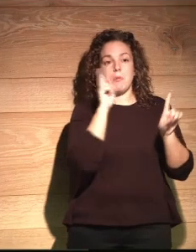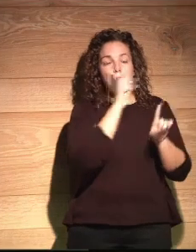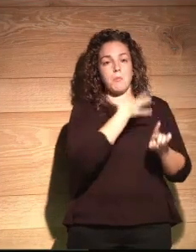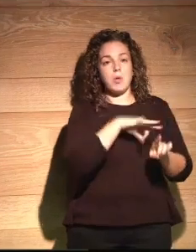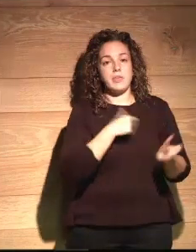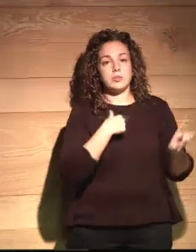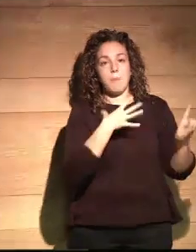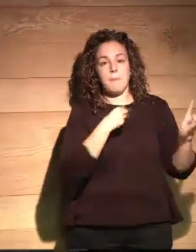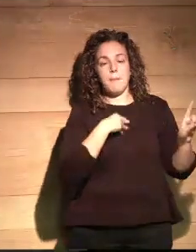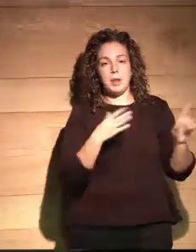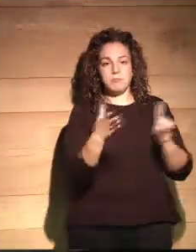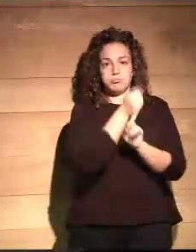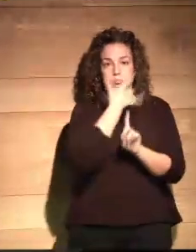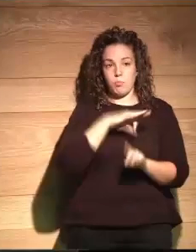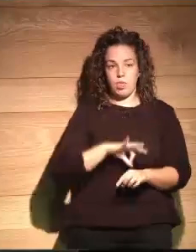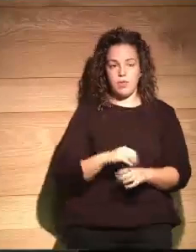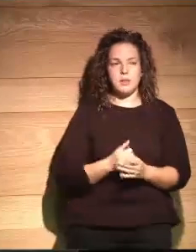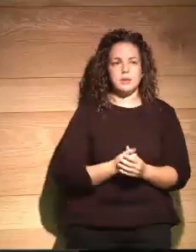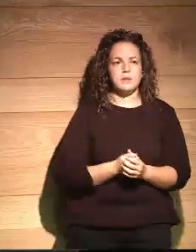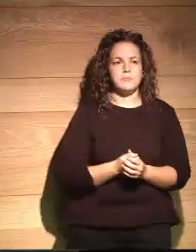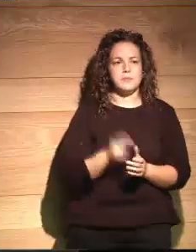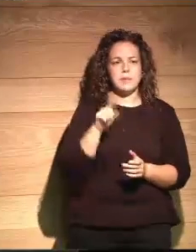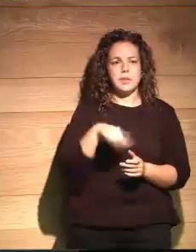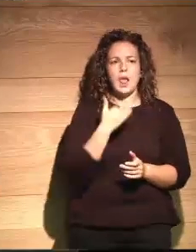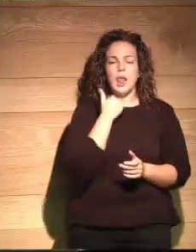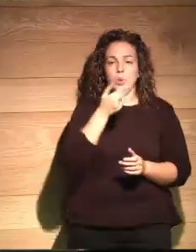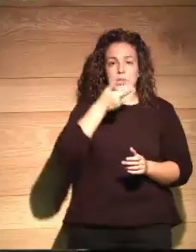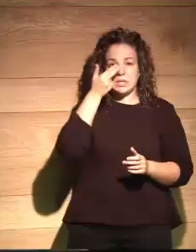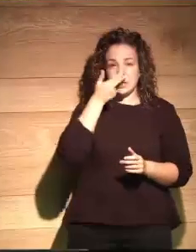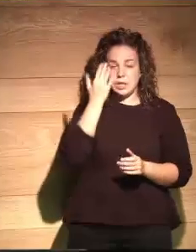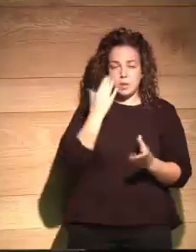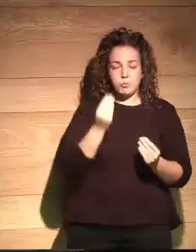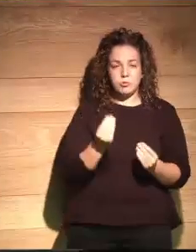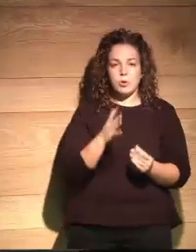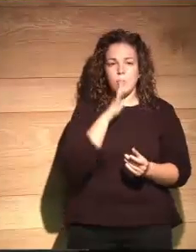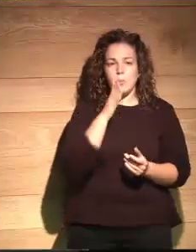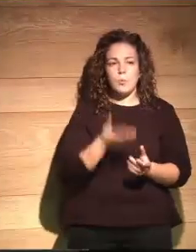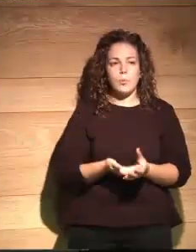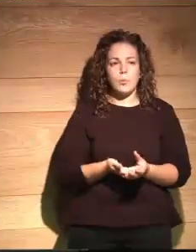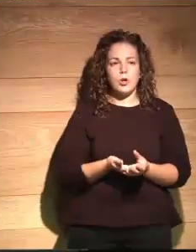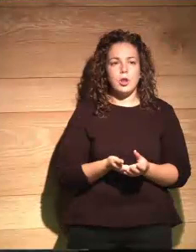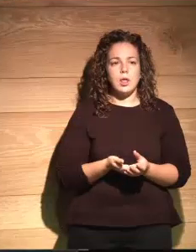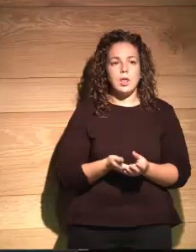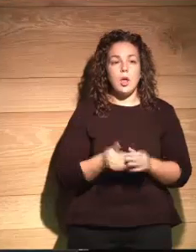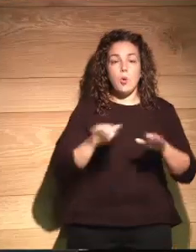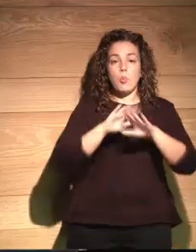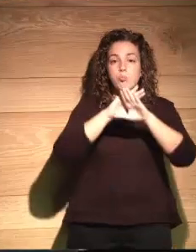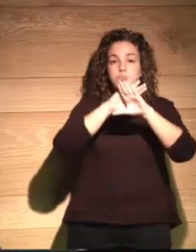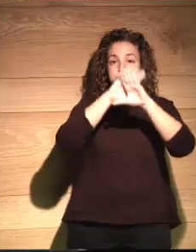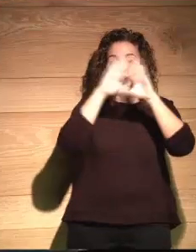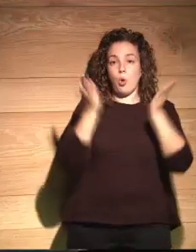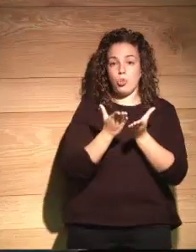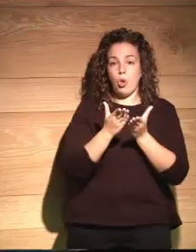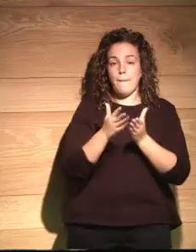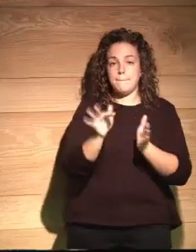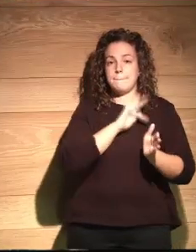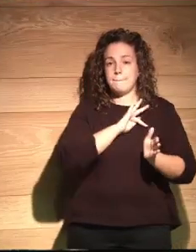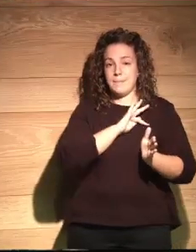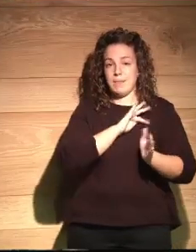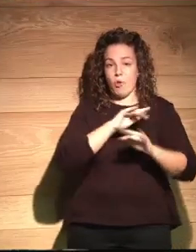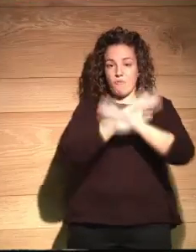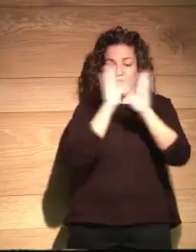Now, I'll show you something interesting. That summer, there was a final, the soccer world final, Italy and France playing. Italy won the soccer World